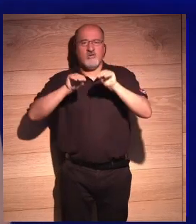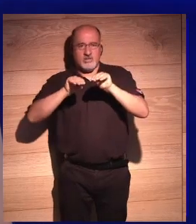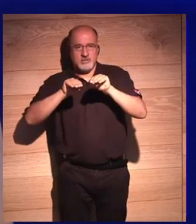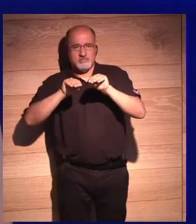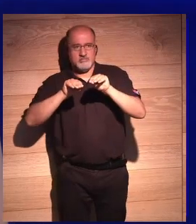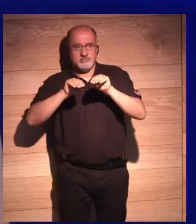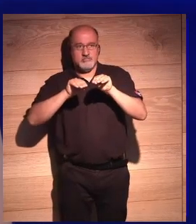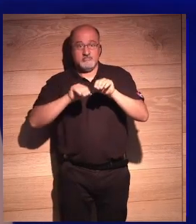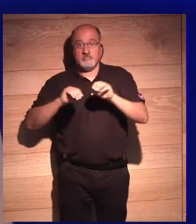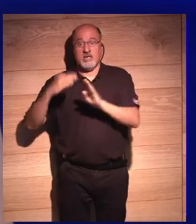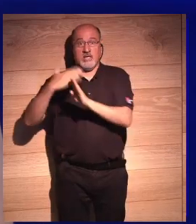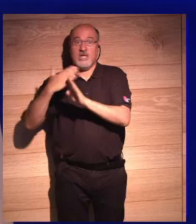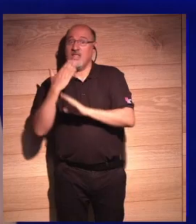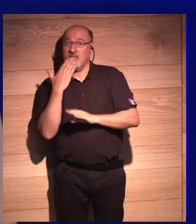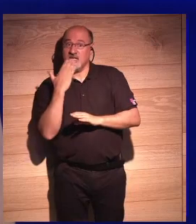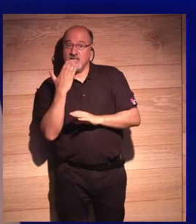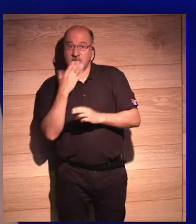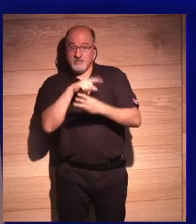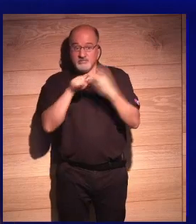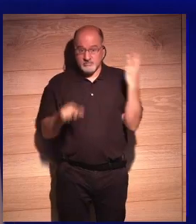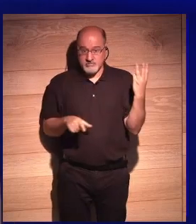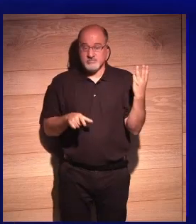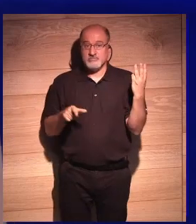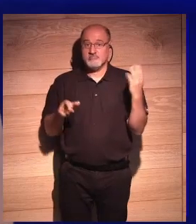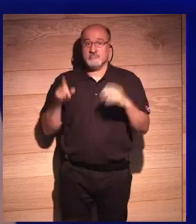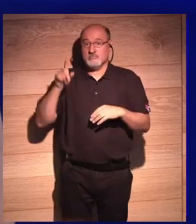training, and at entertainment level.